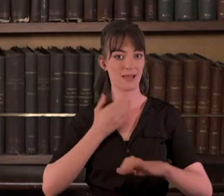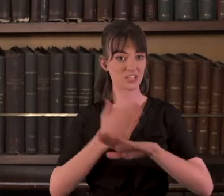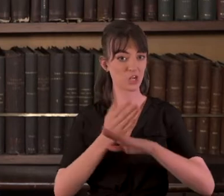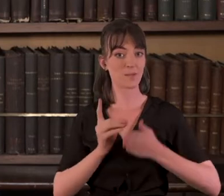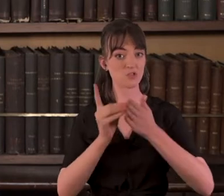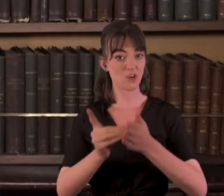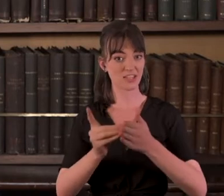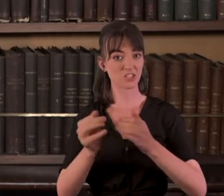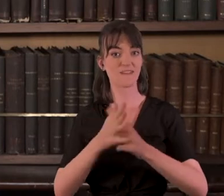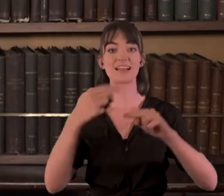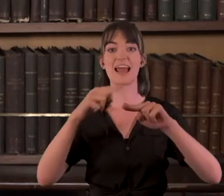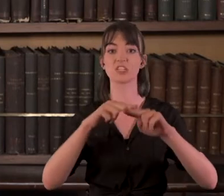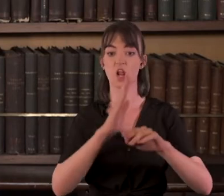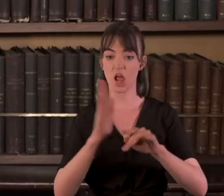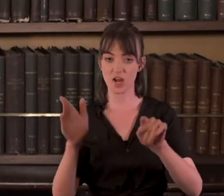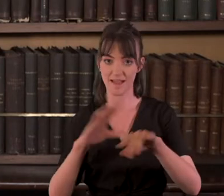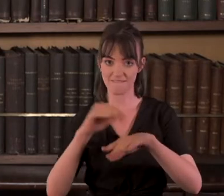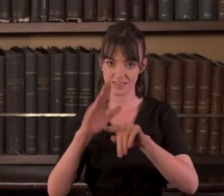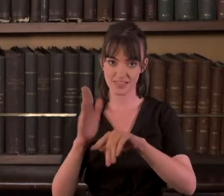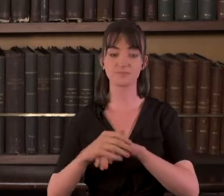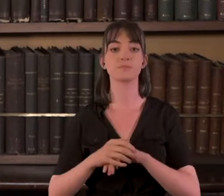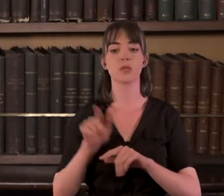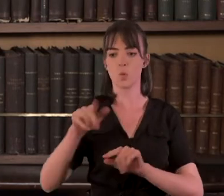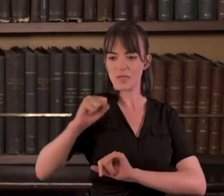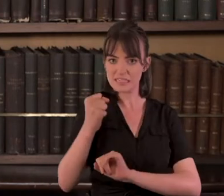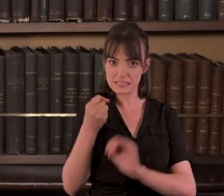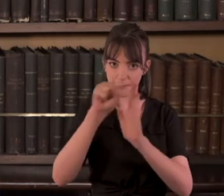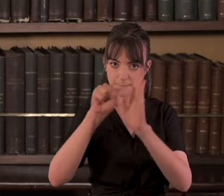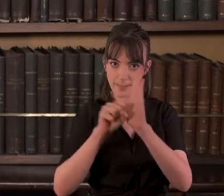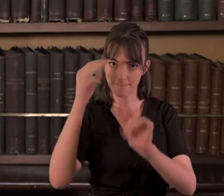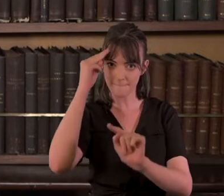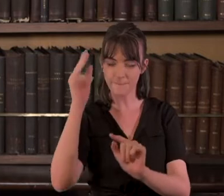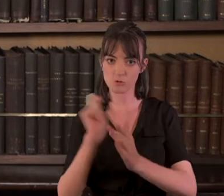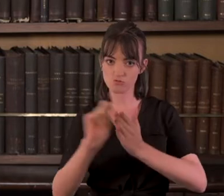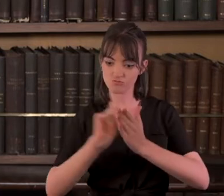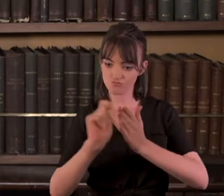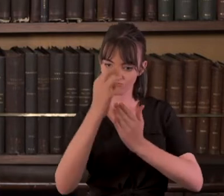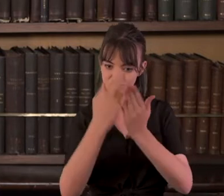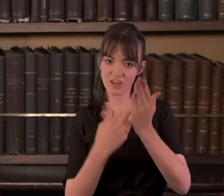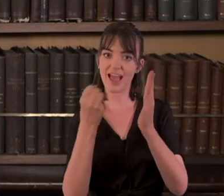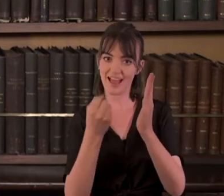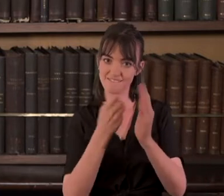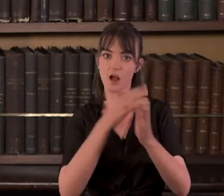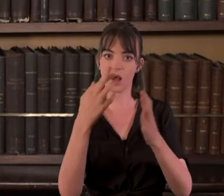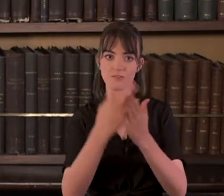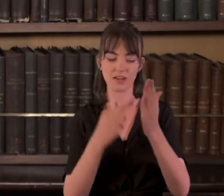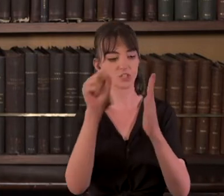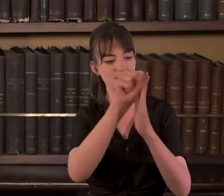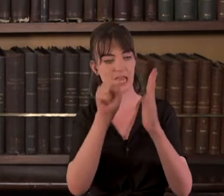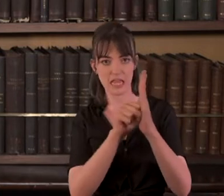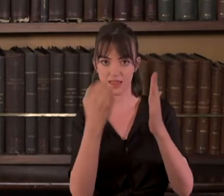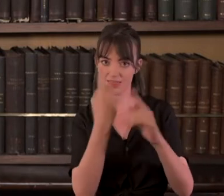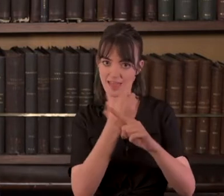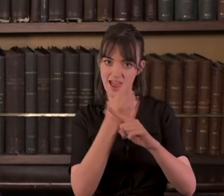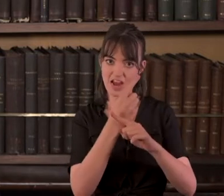National Archives is the keeper of the state's memory in the form of its written records. All the records of the state are deposited in the National